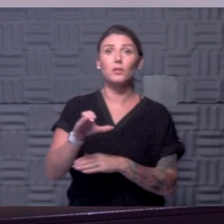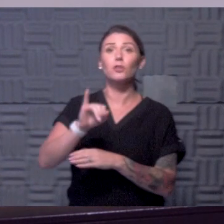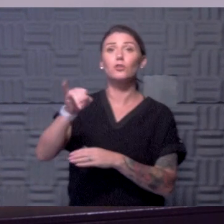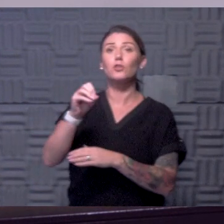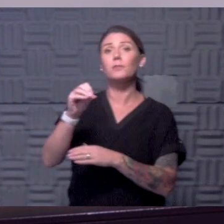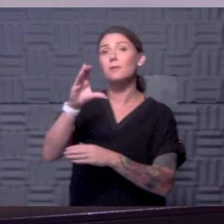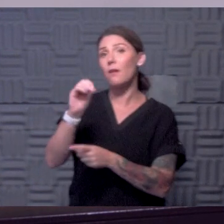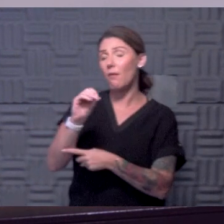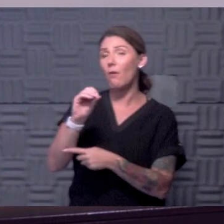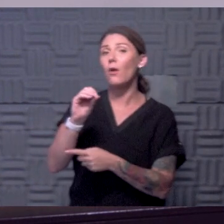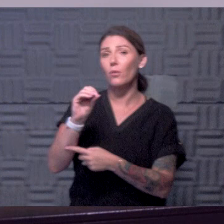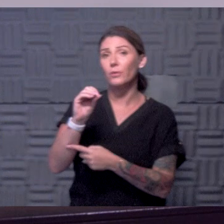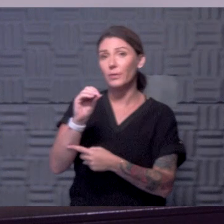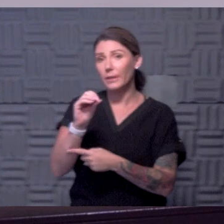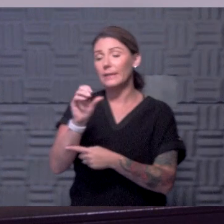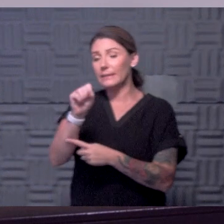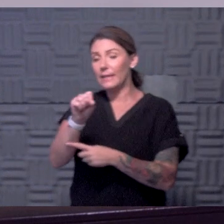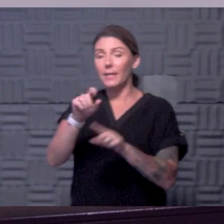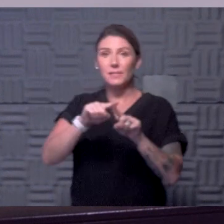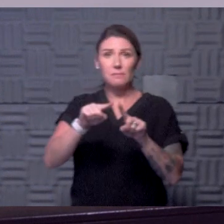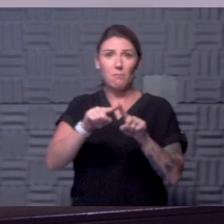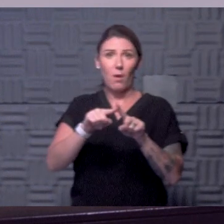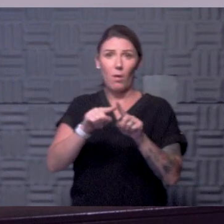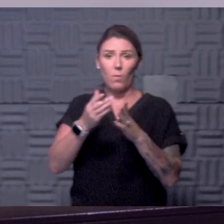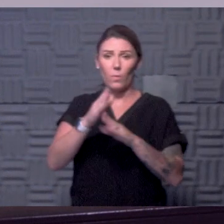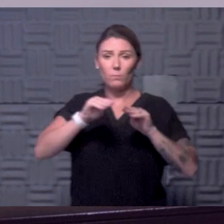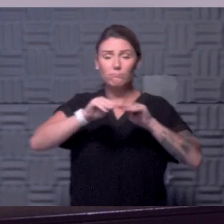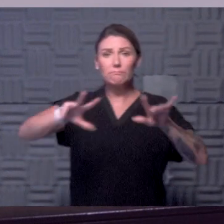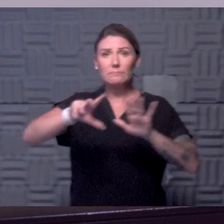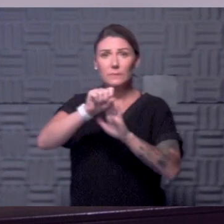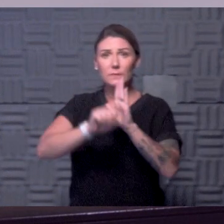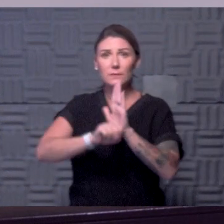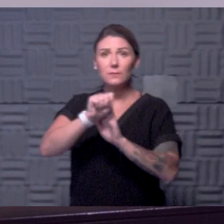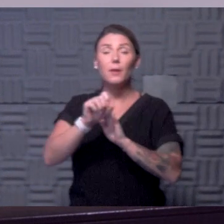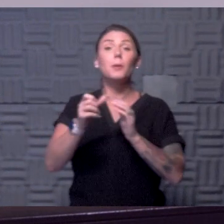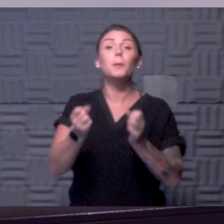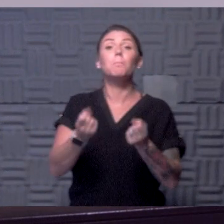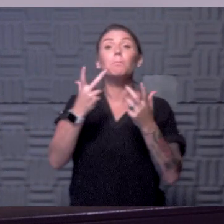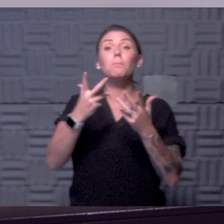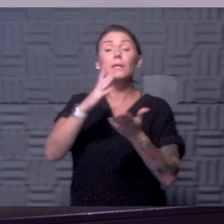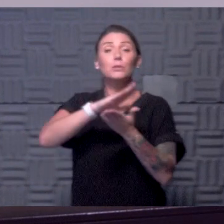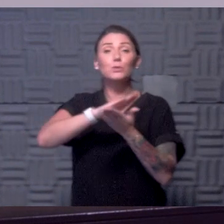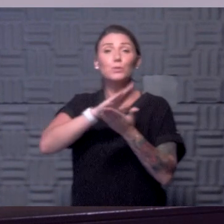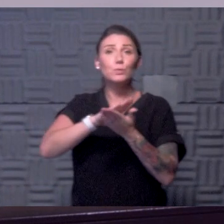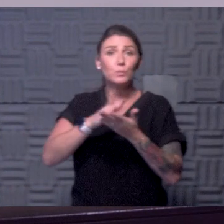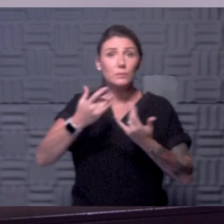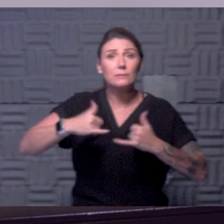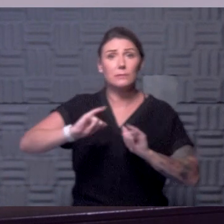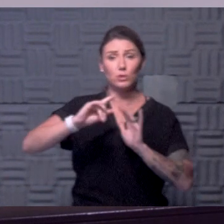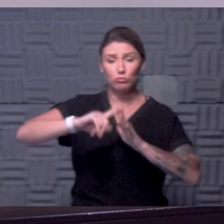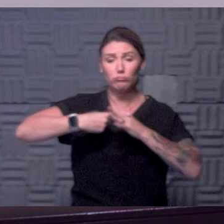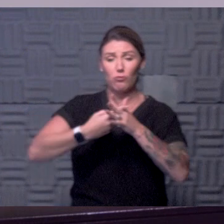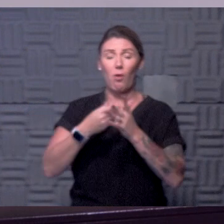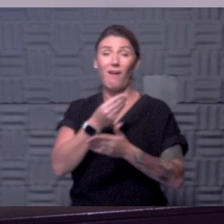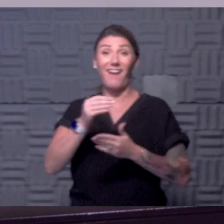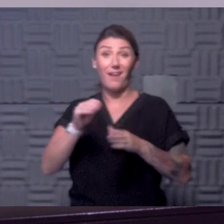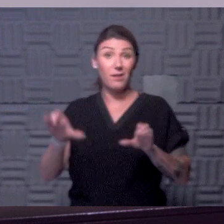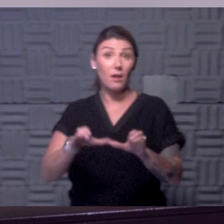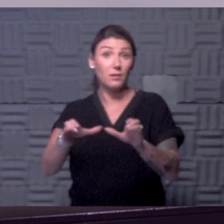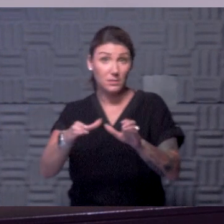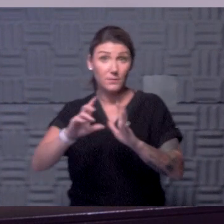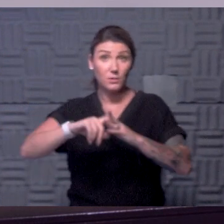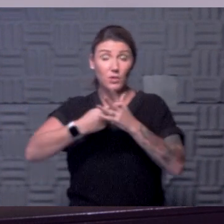is Johnson County, but across the state, a lot of schools are still starting and activities are still starting. So it is a